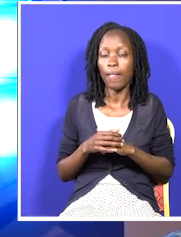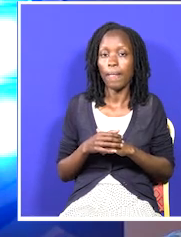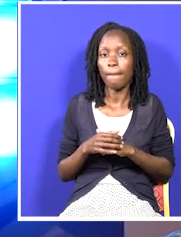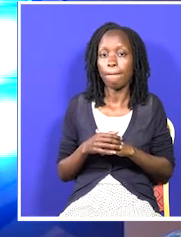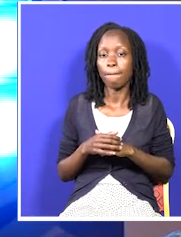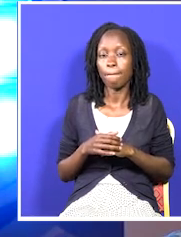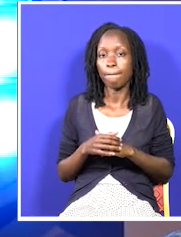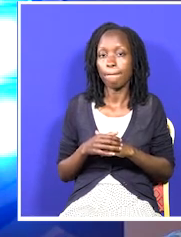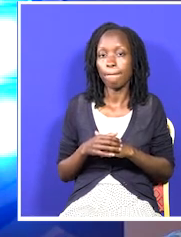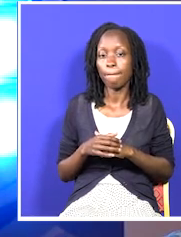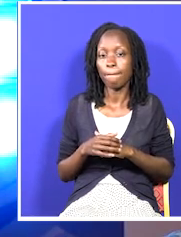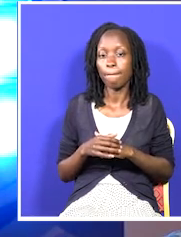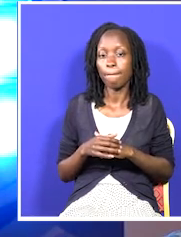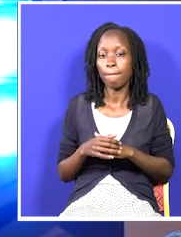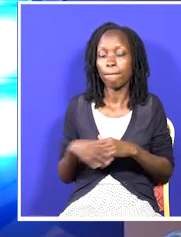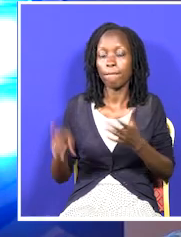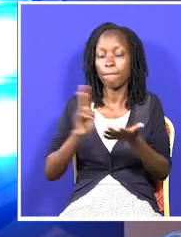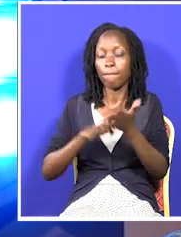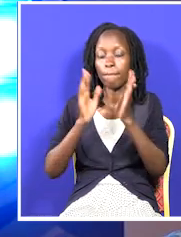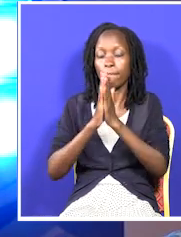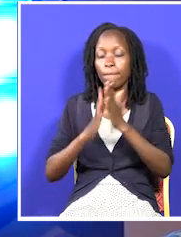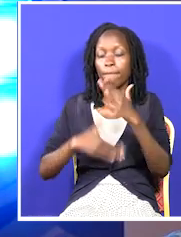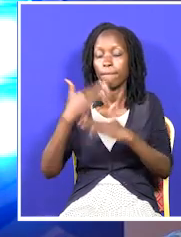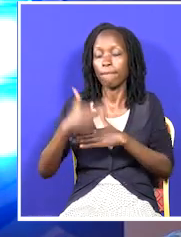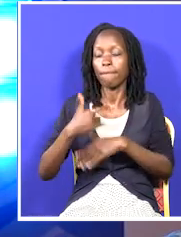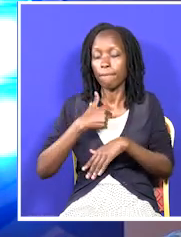Therefore, can you pray this prayer with me?